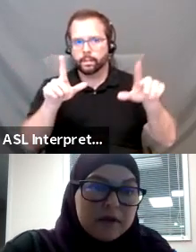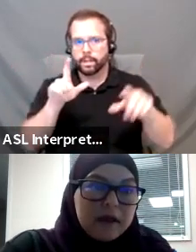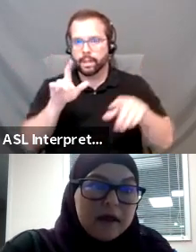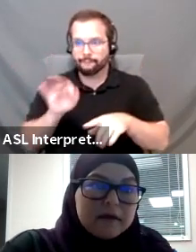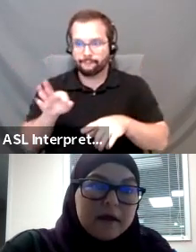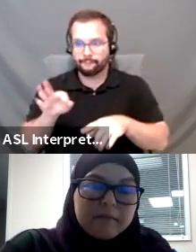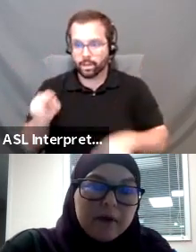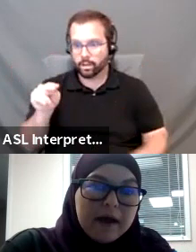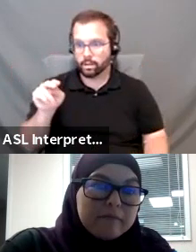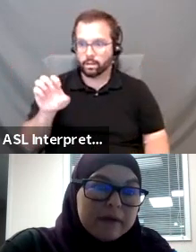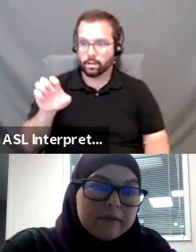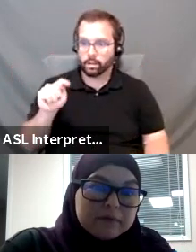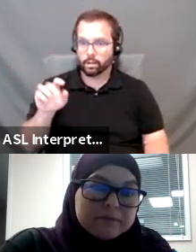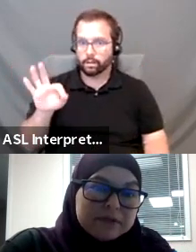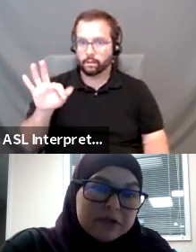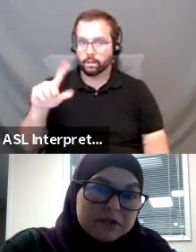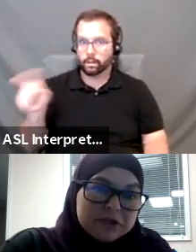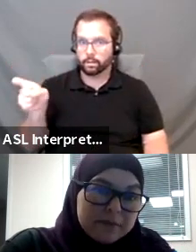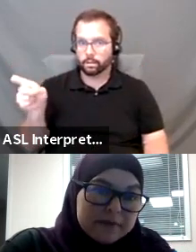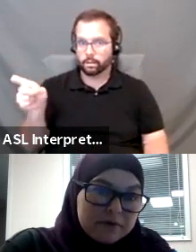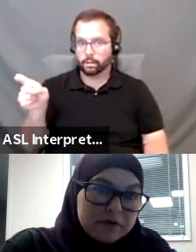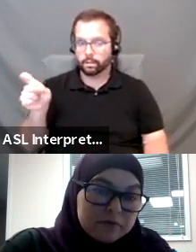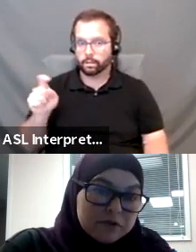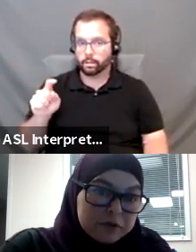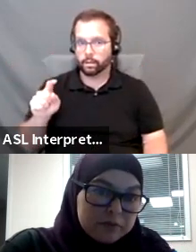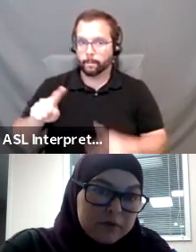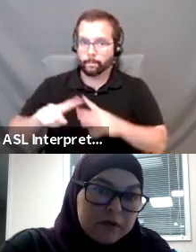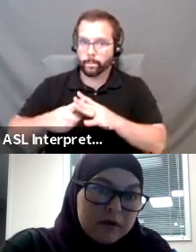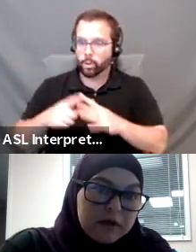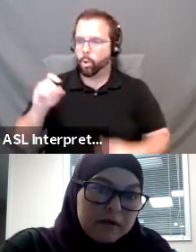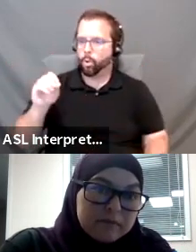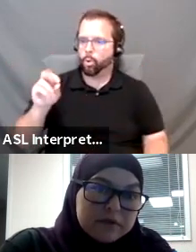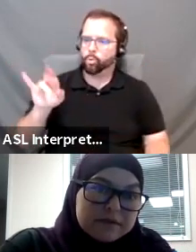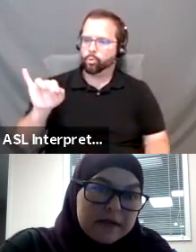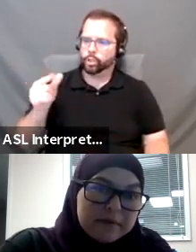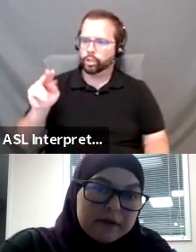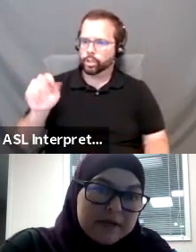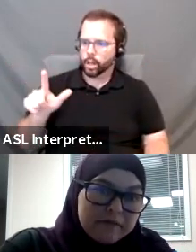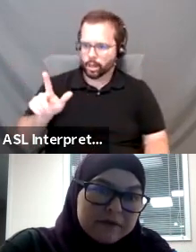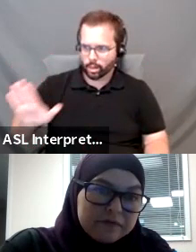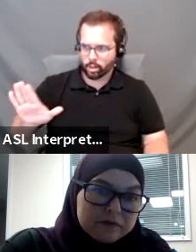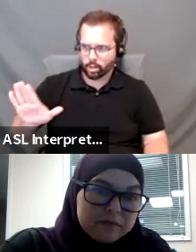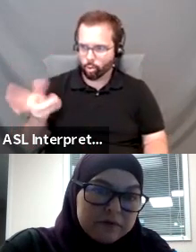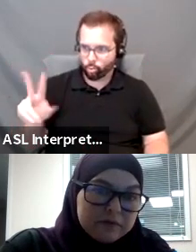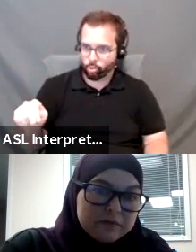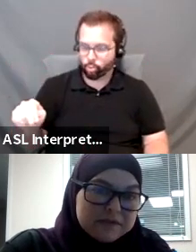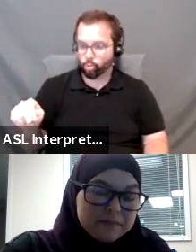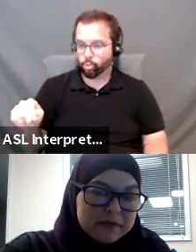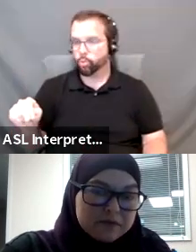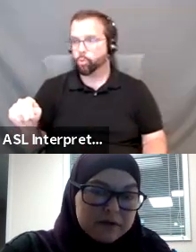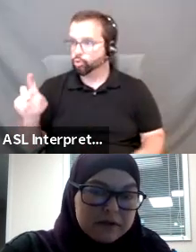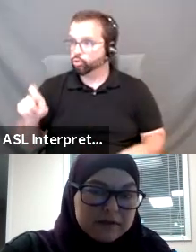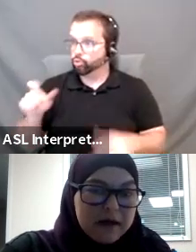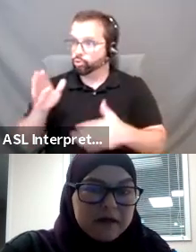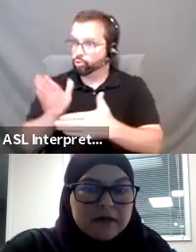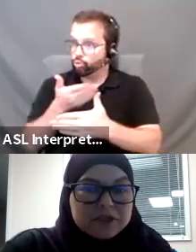original, and I haven't been able to to share my screen through Zoom. Is anybody else having difficulty, whether it was Disney